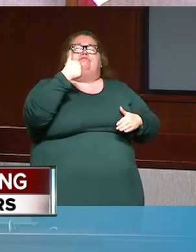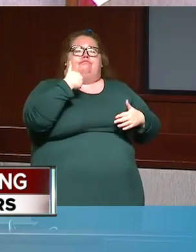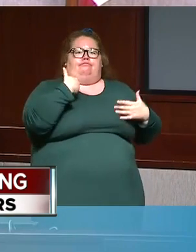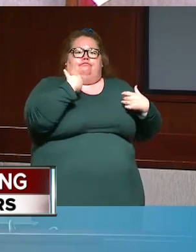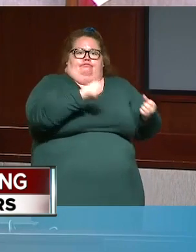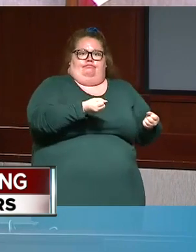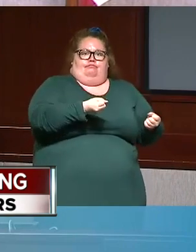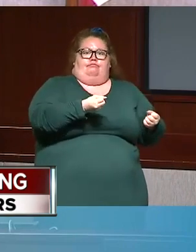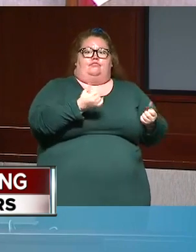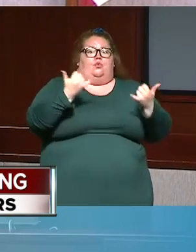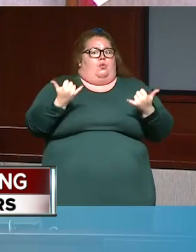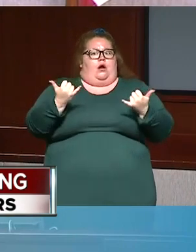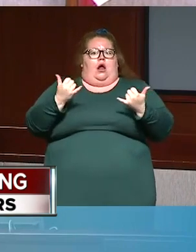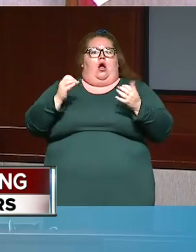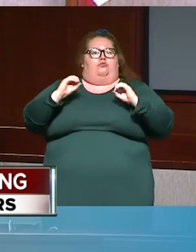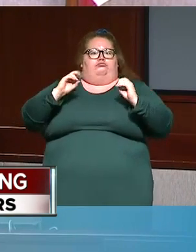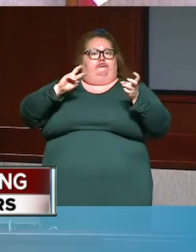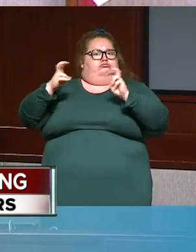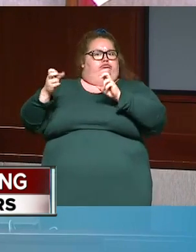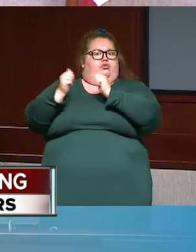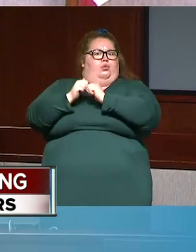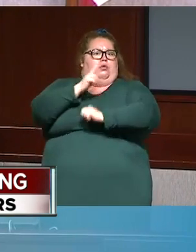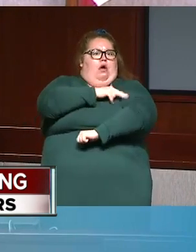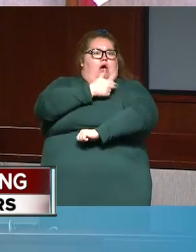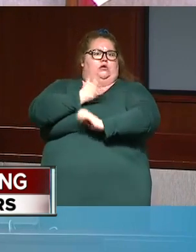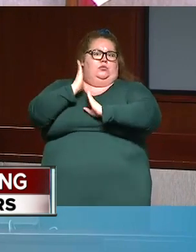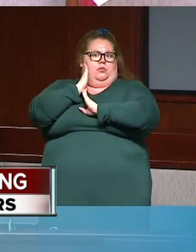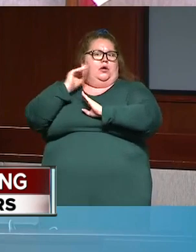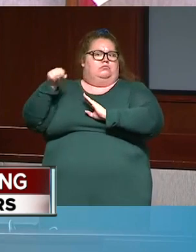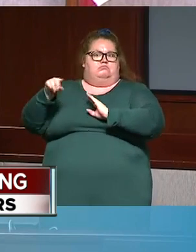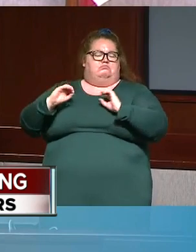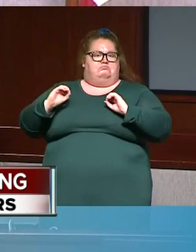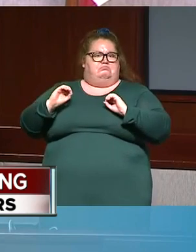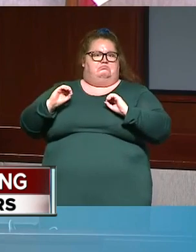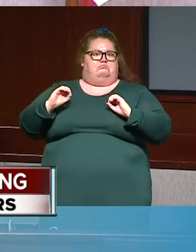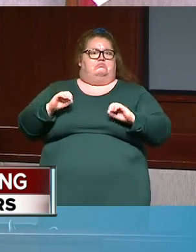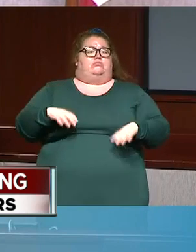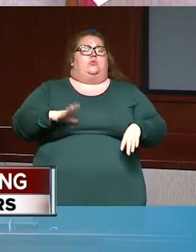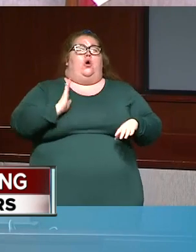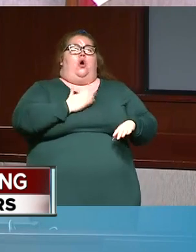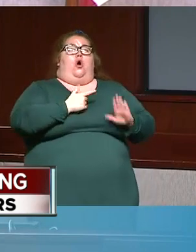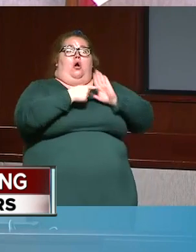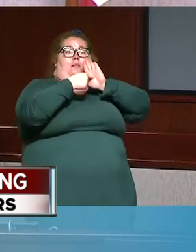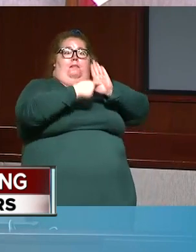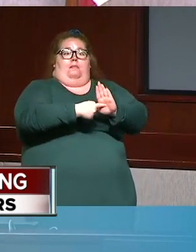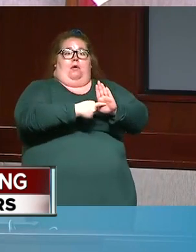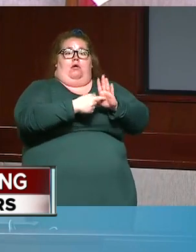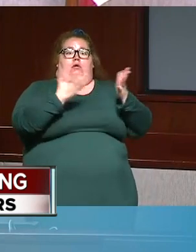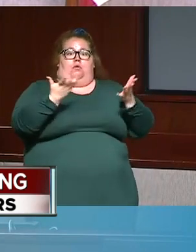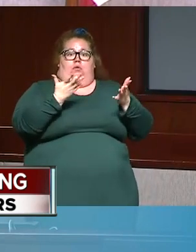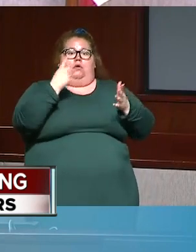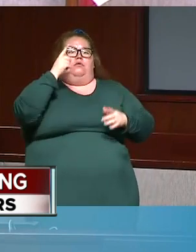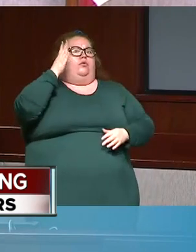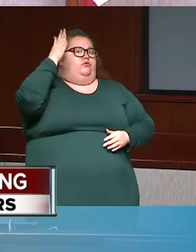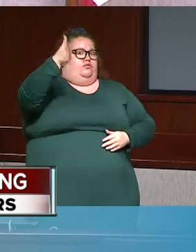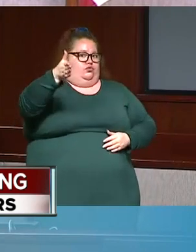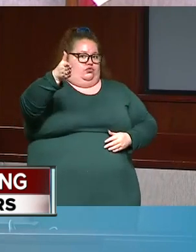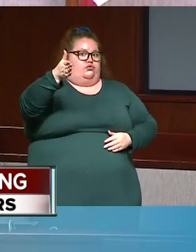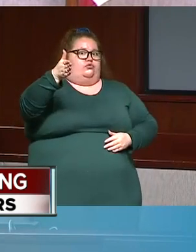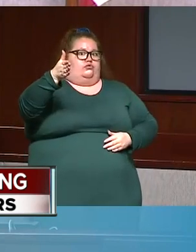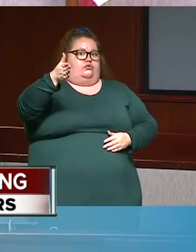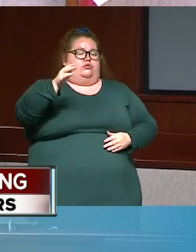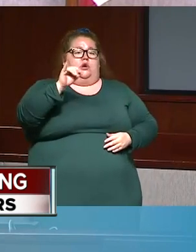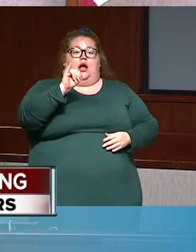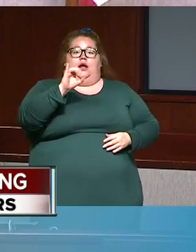today. Where we are focusing our time is what the model shows for intensive care unit beds. And I'm